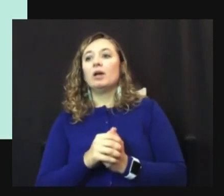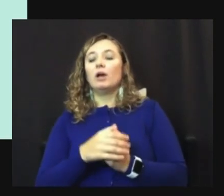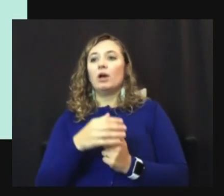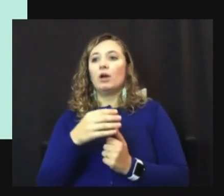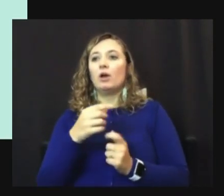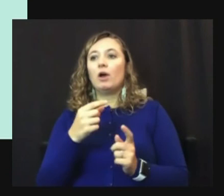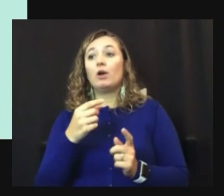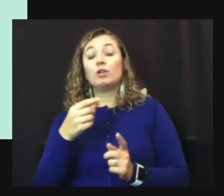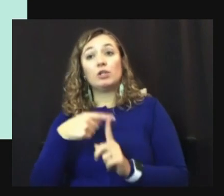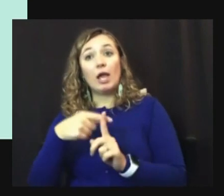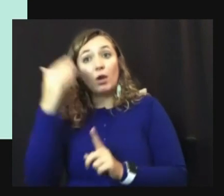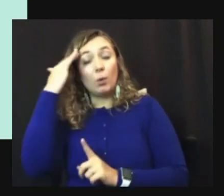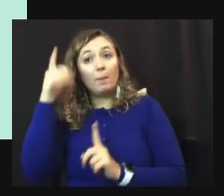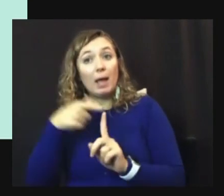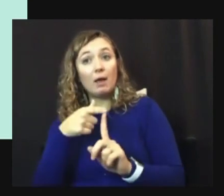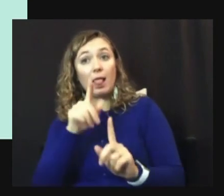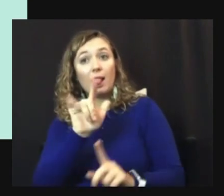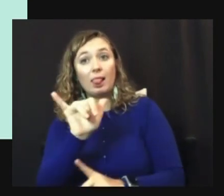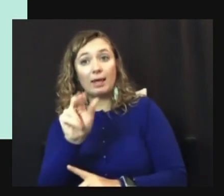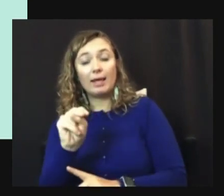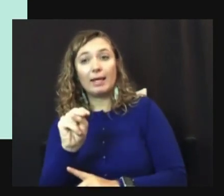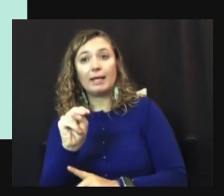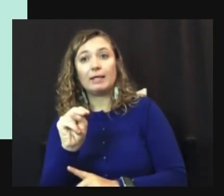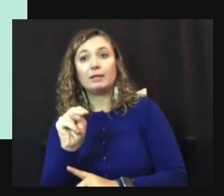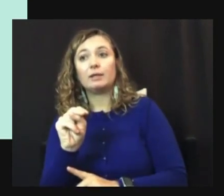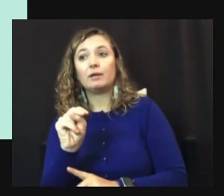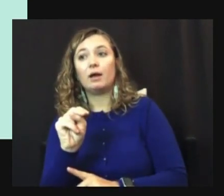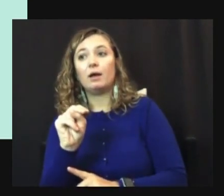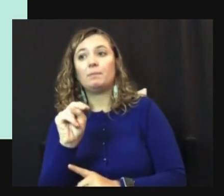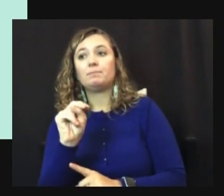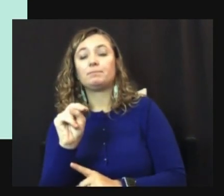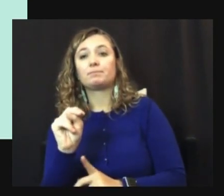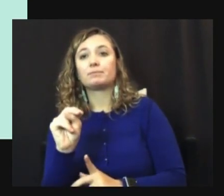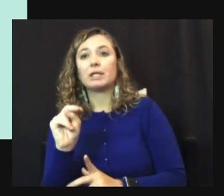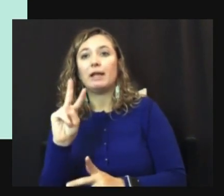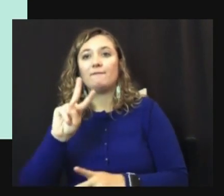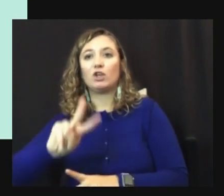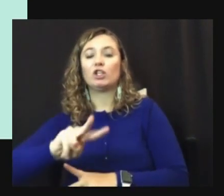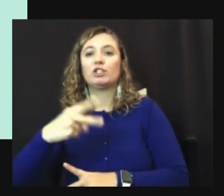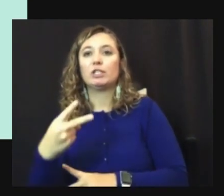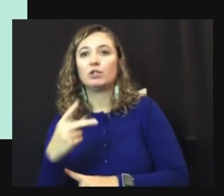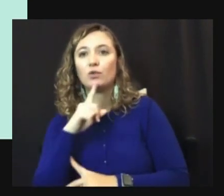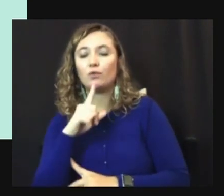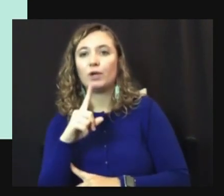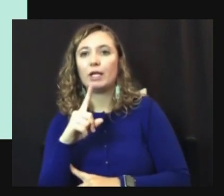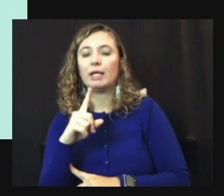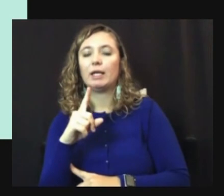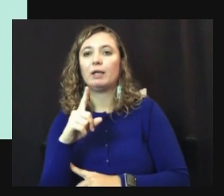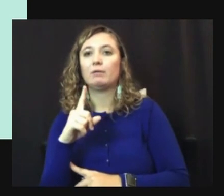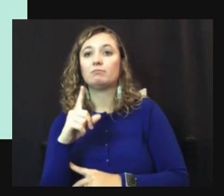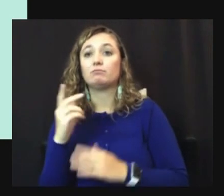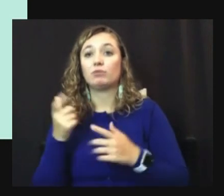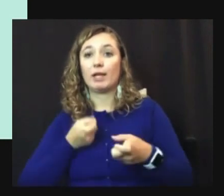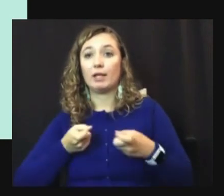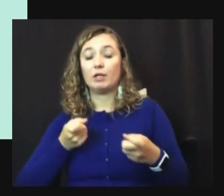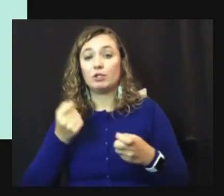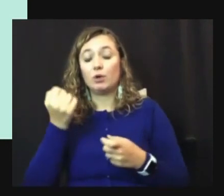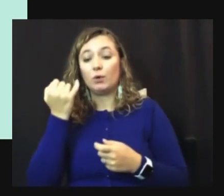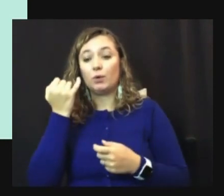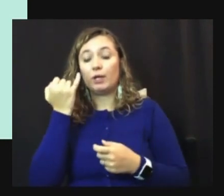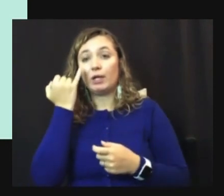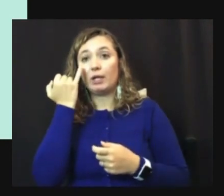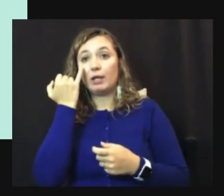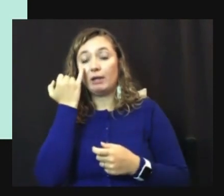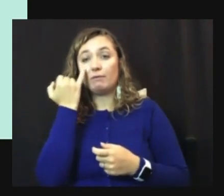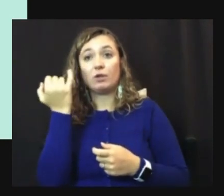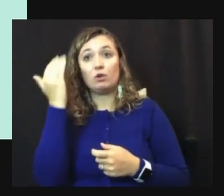Lynn is that inversion is really regulating. So if you know that a particular activity is good for you and it helps you